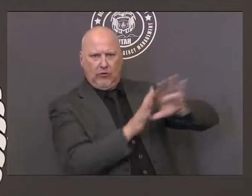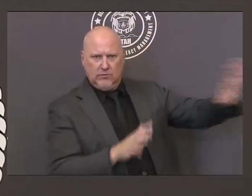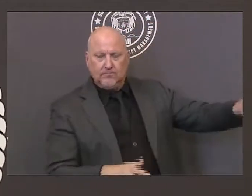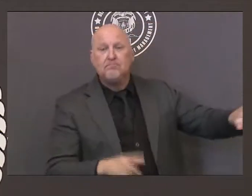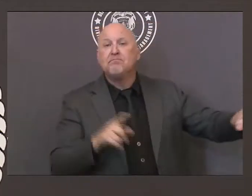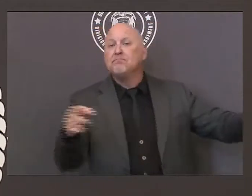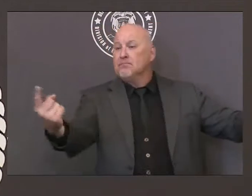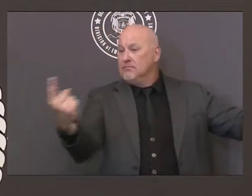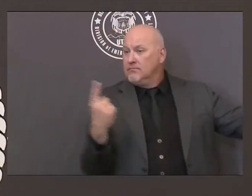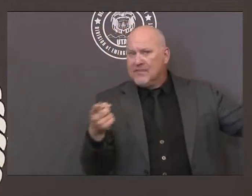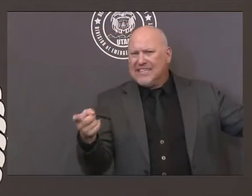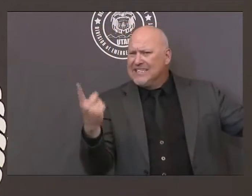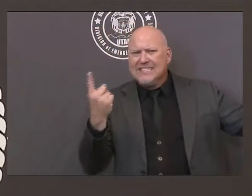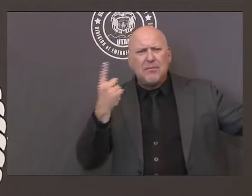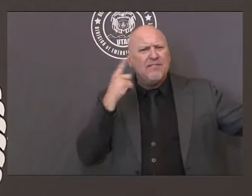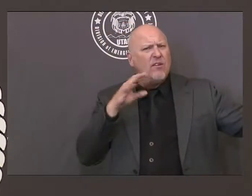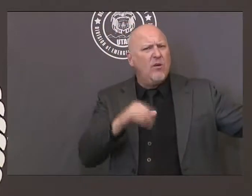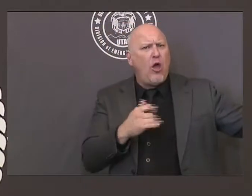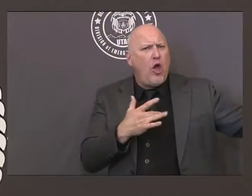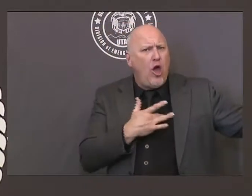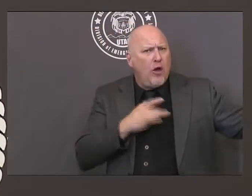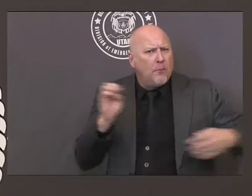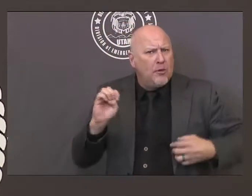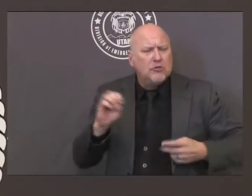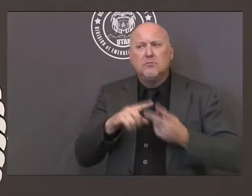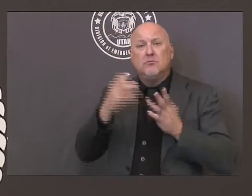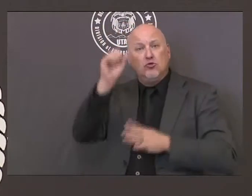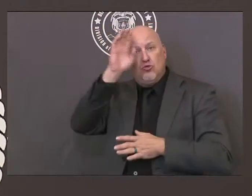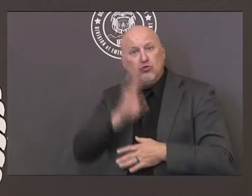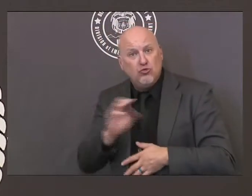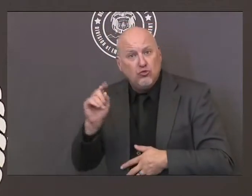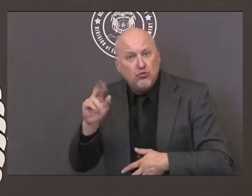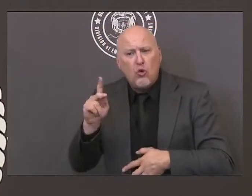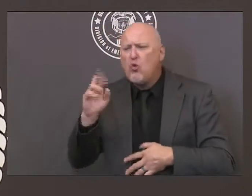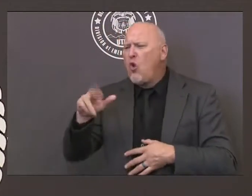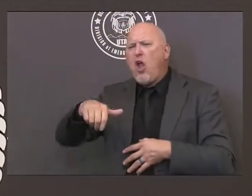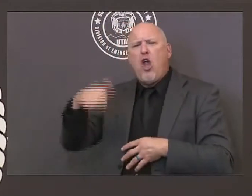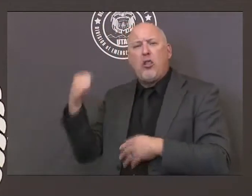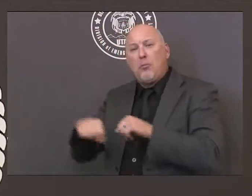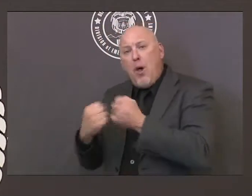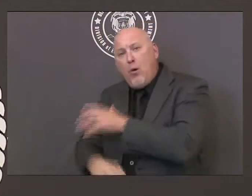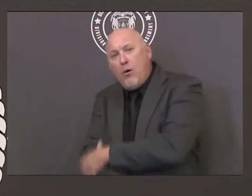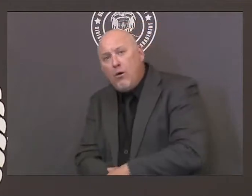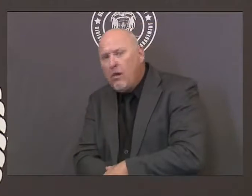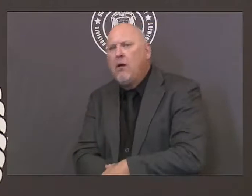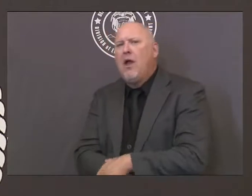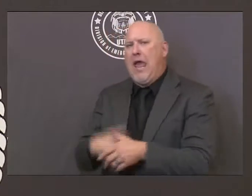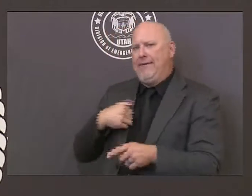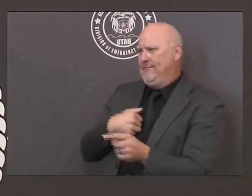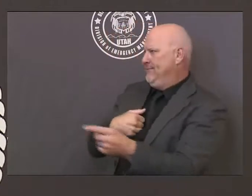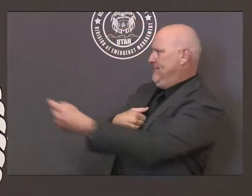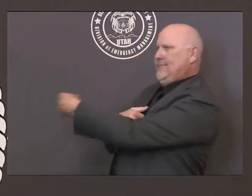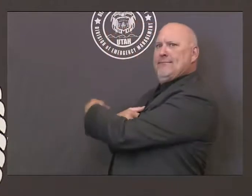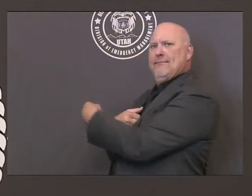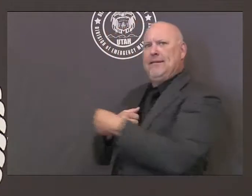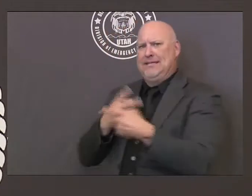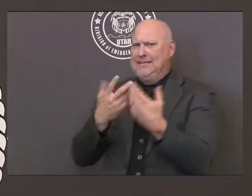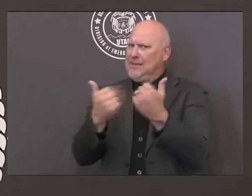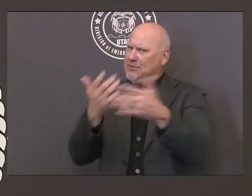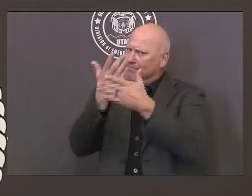different area and cared for in that area. All of our caregivers take all the precautions you see across the state. We wear